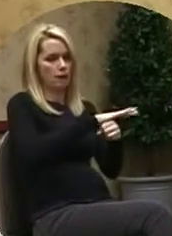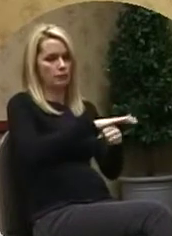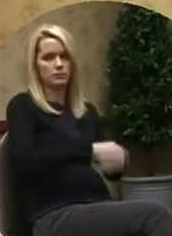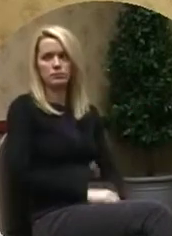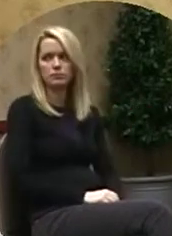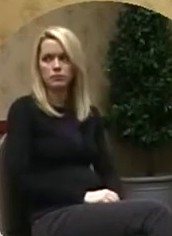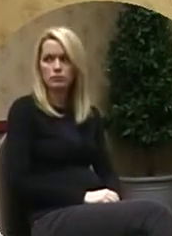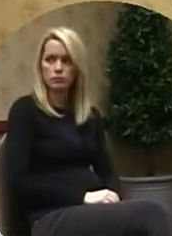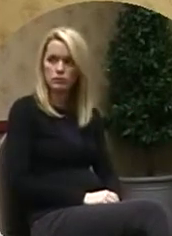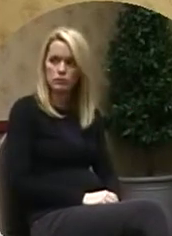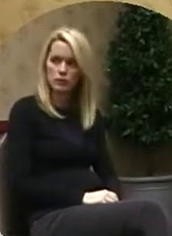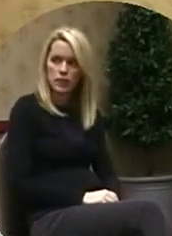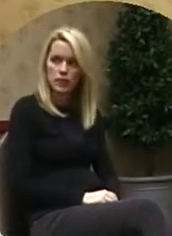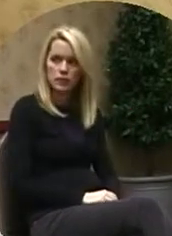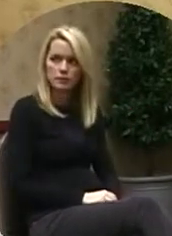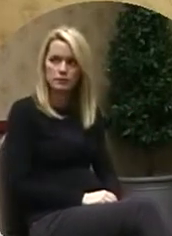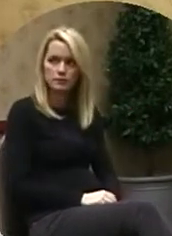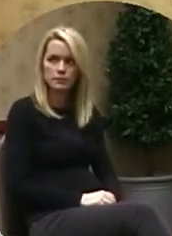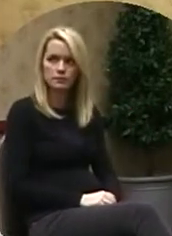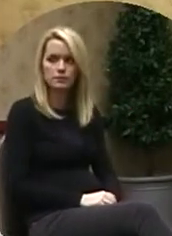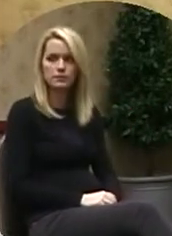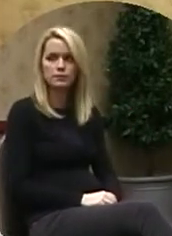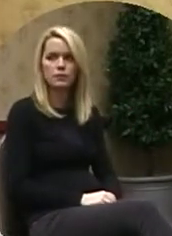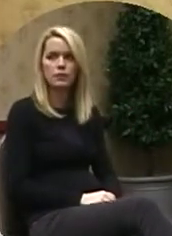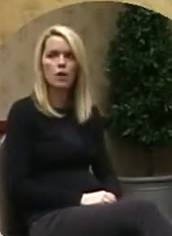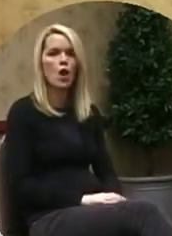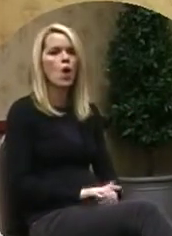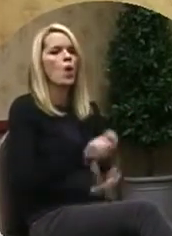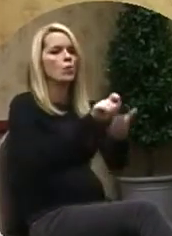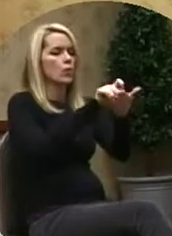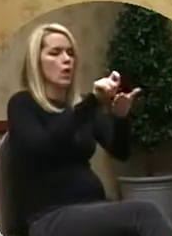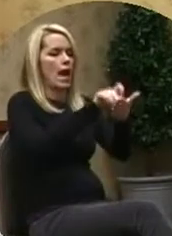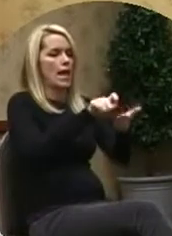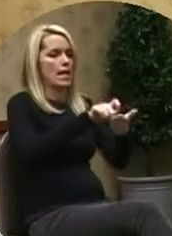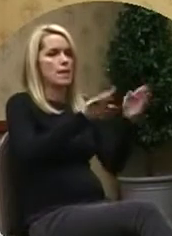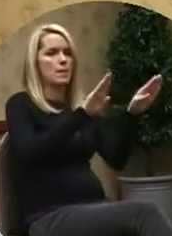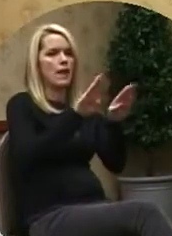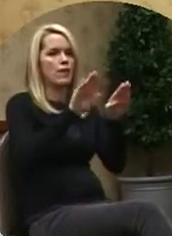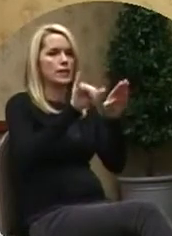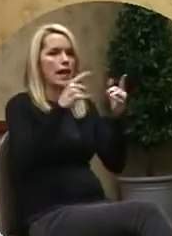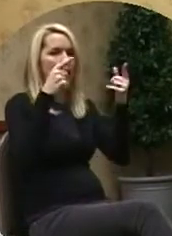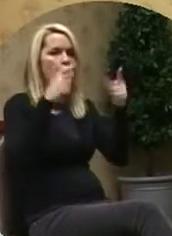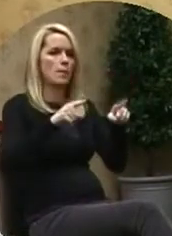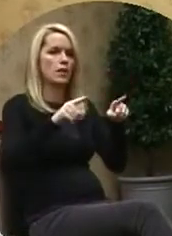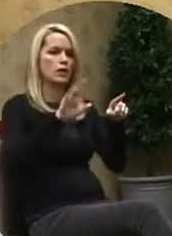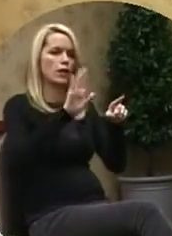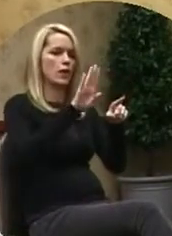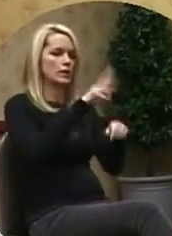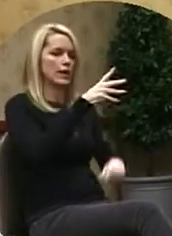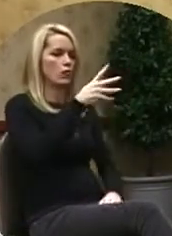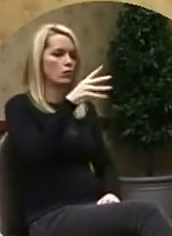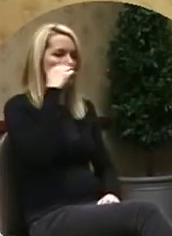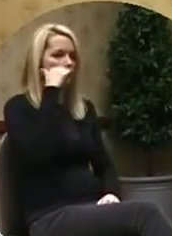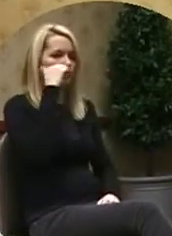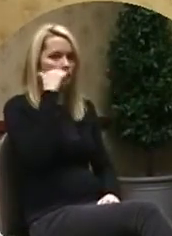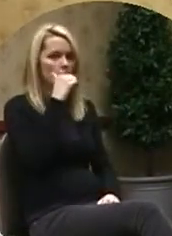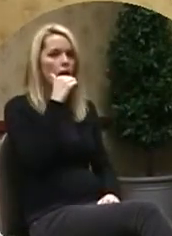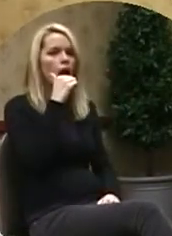And we're going to actually write in there, what are the behaviors that occur in each of those? This is where you start being able